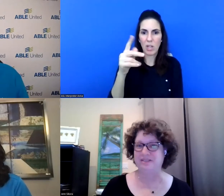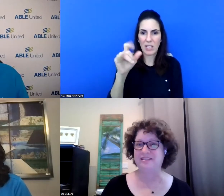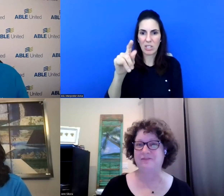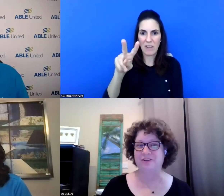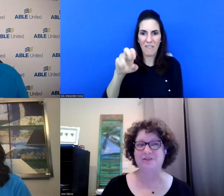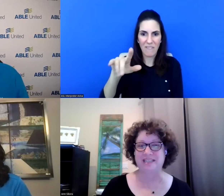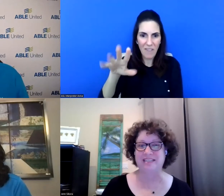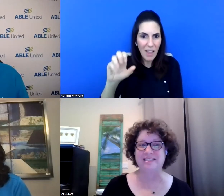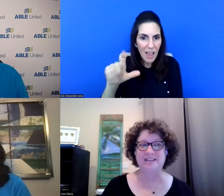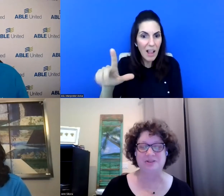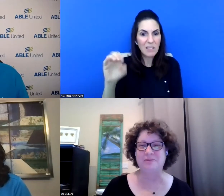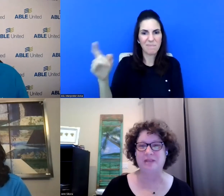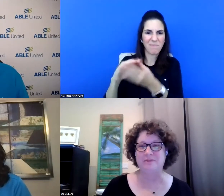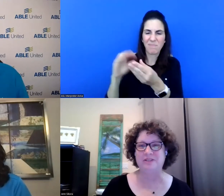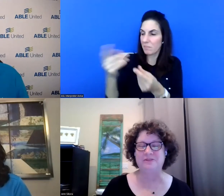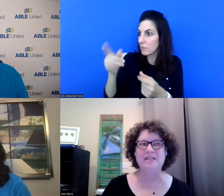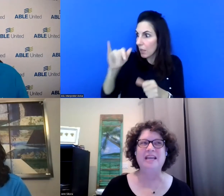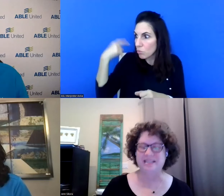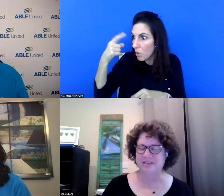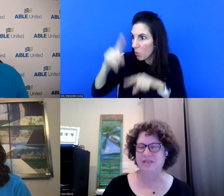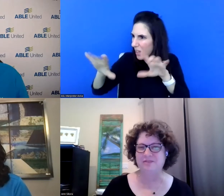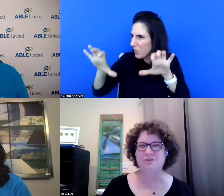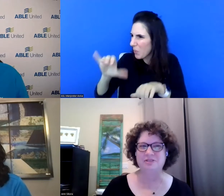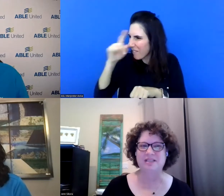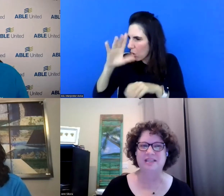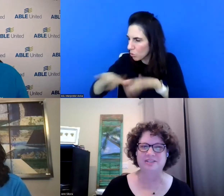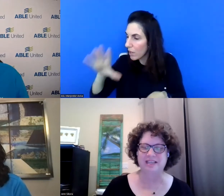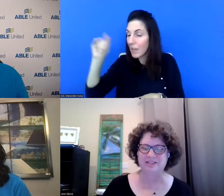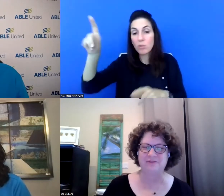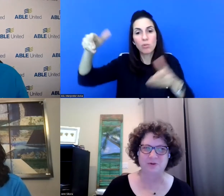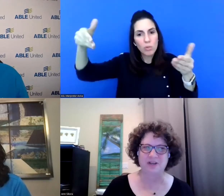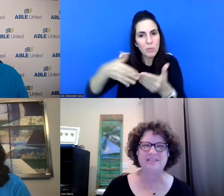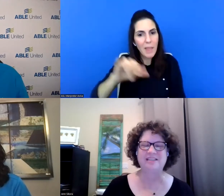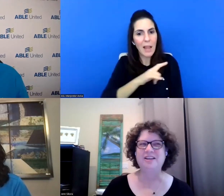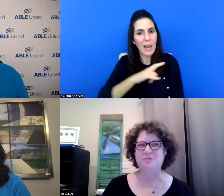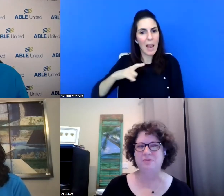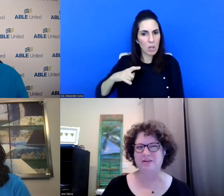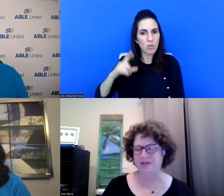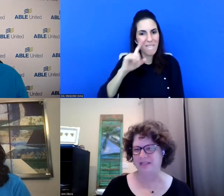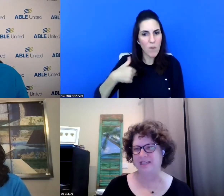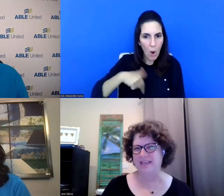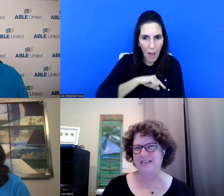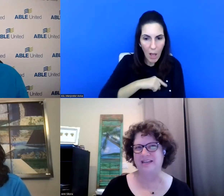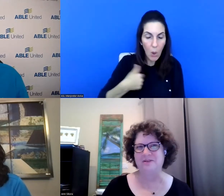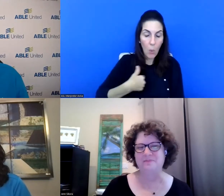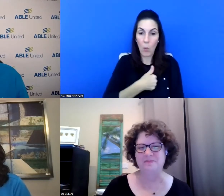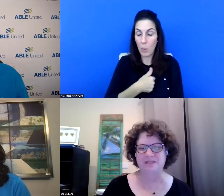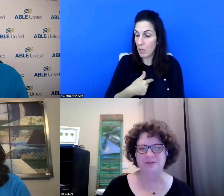do this for your kids, and you should be able to." And so he introduced the legislation for us. We quickly